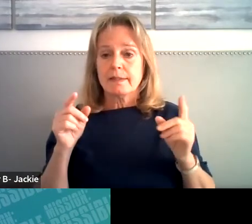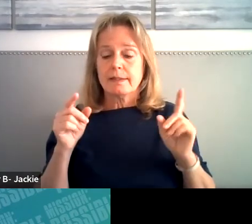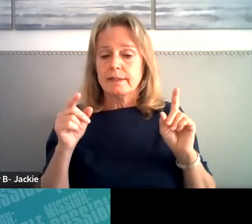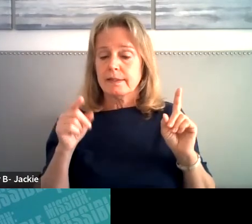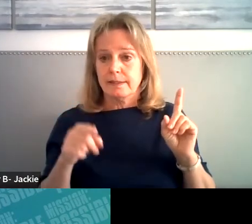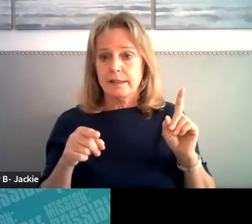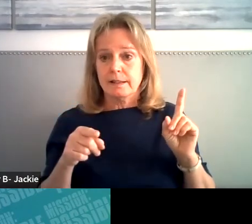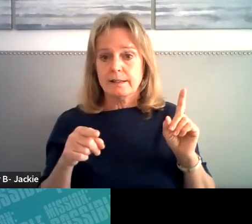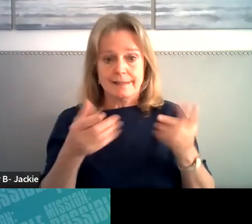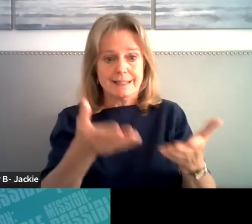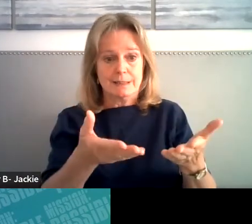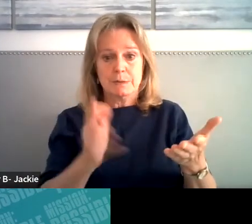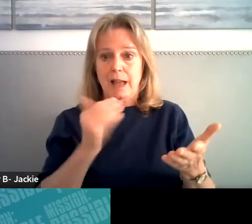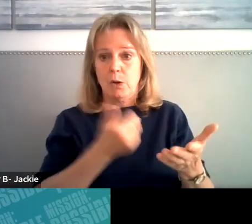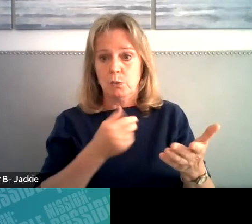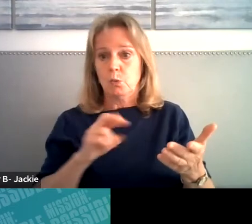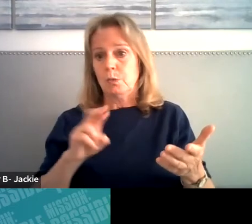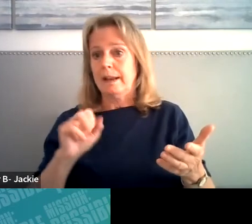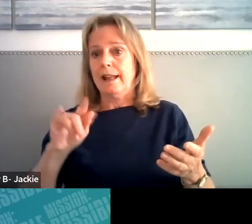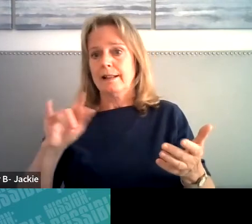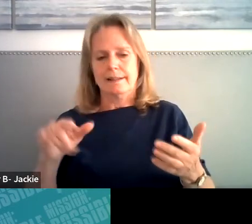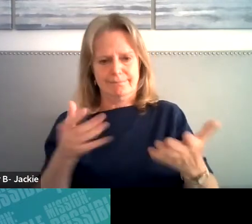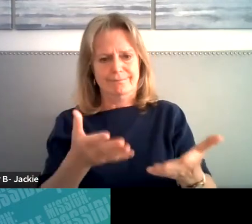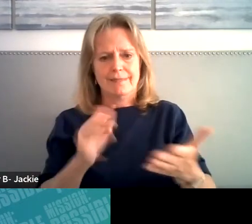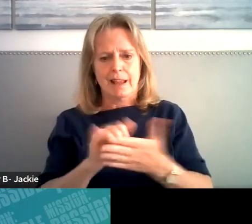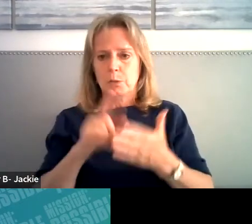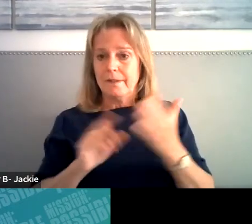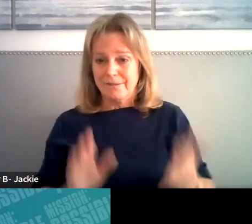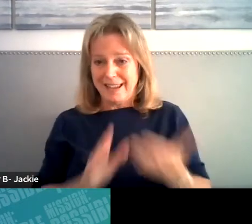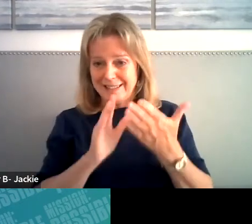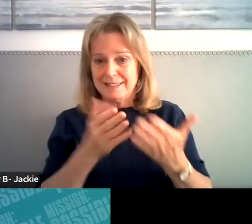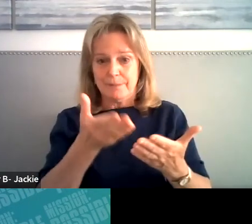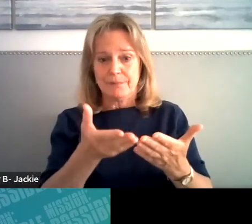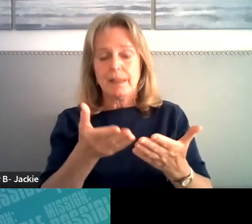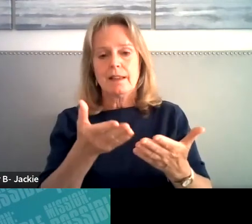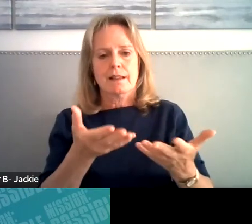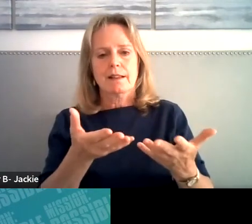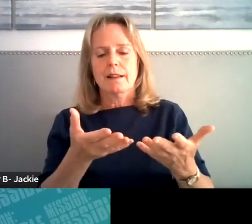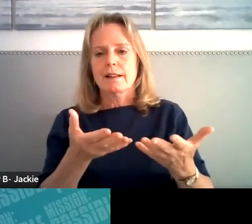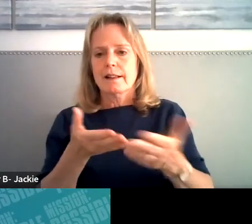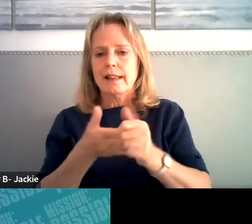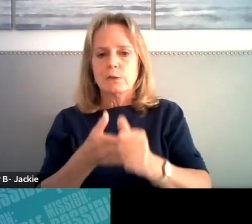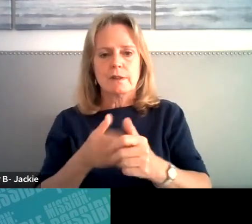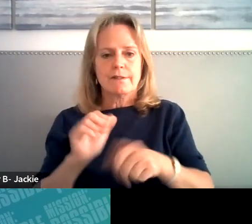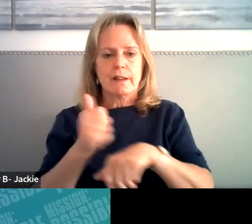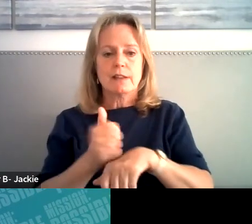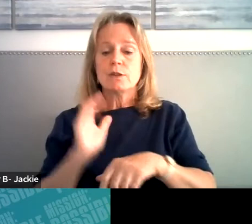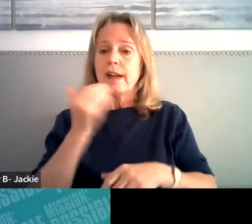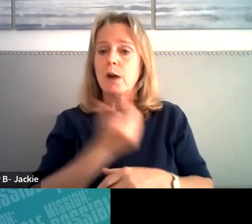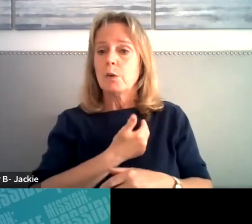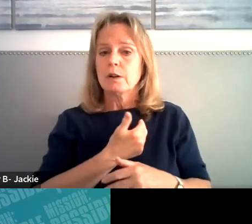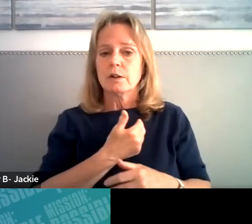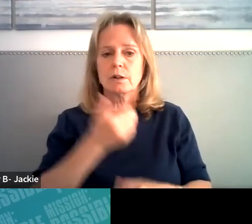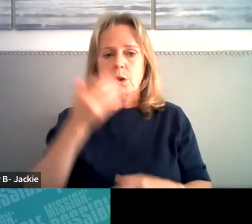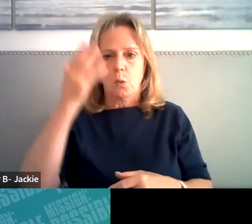our reality. This is the reality that we faced that led to the foundation of our why,